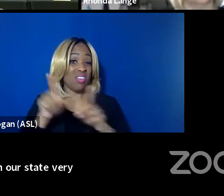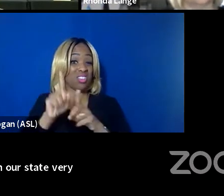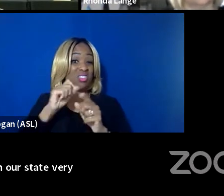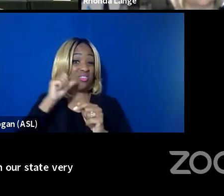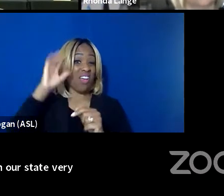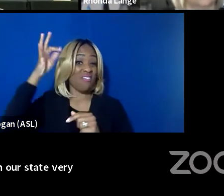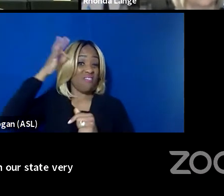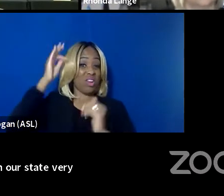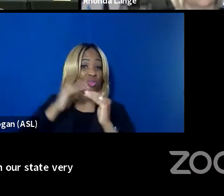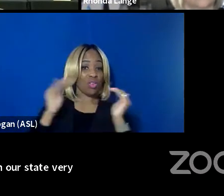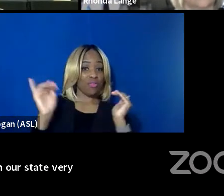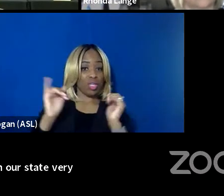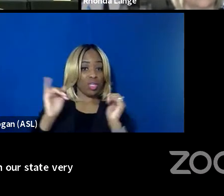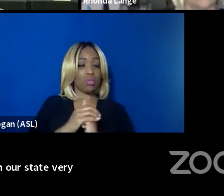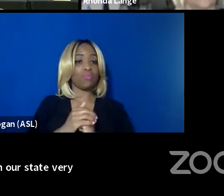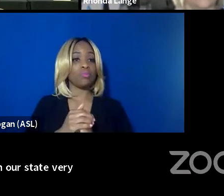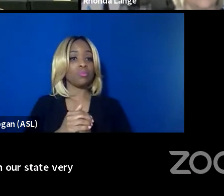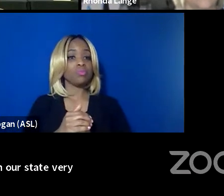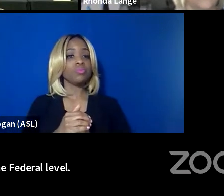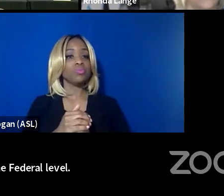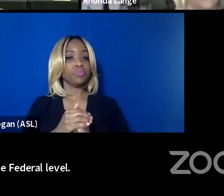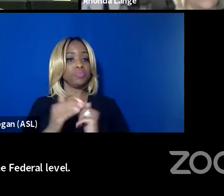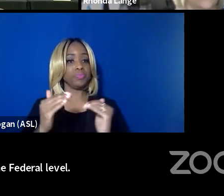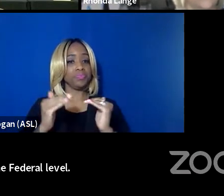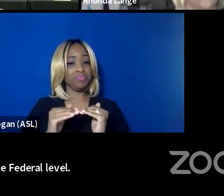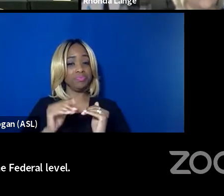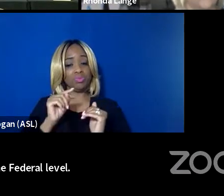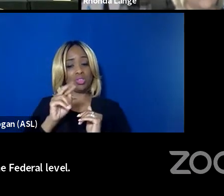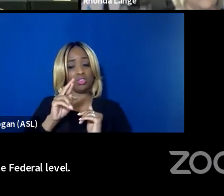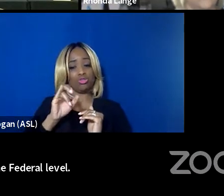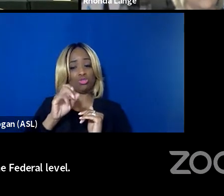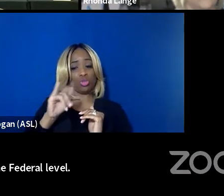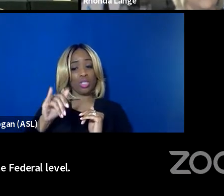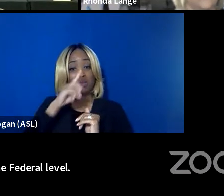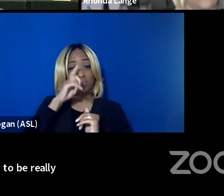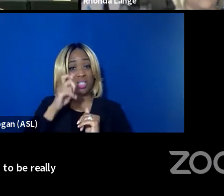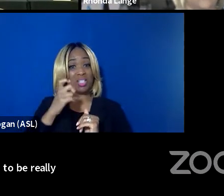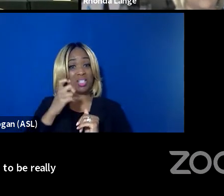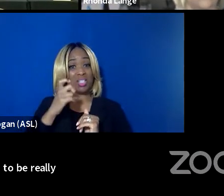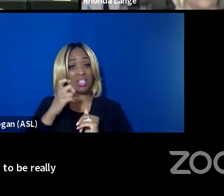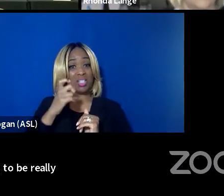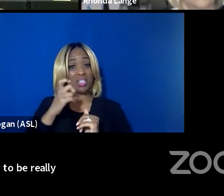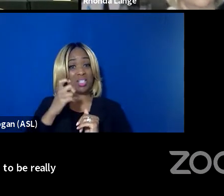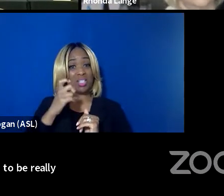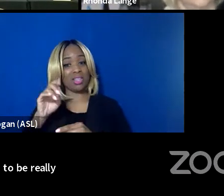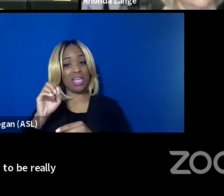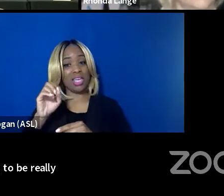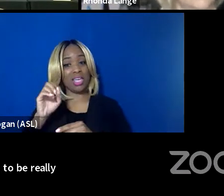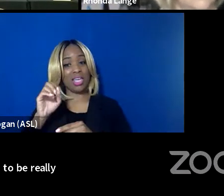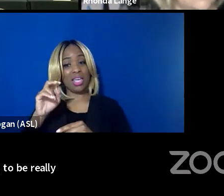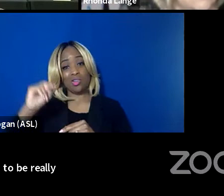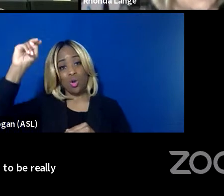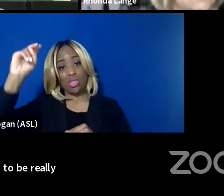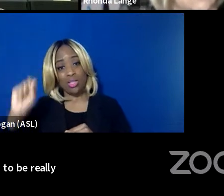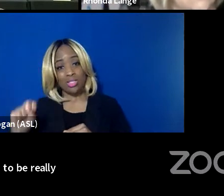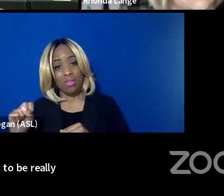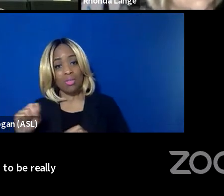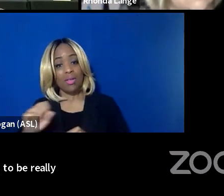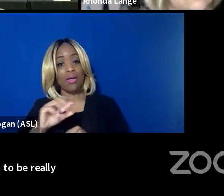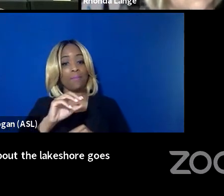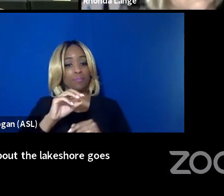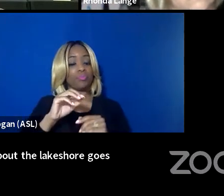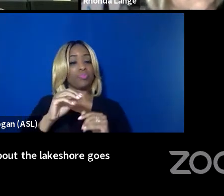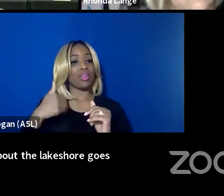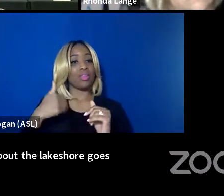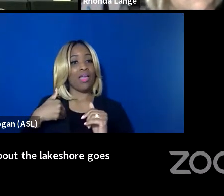Micro level, that's going to be really tricky because, as we just talked about, the lakeshore goes north and south. Well, micro level, we